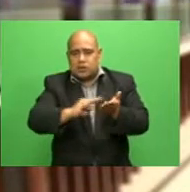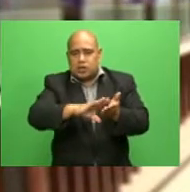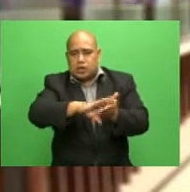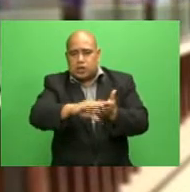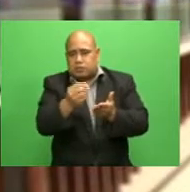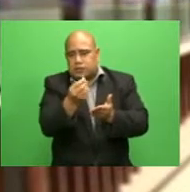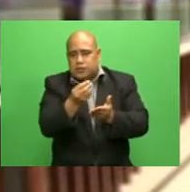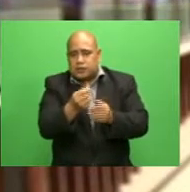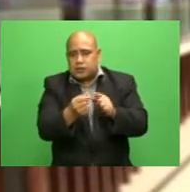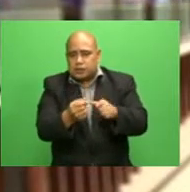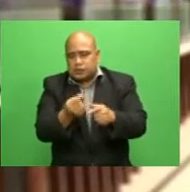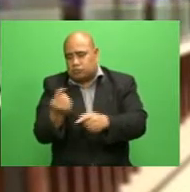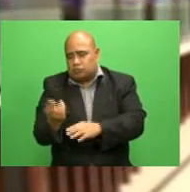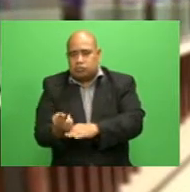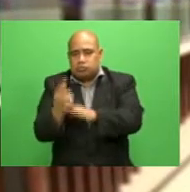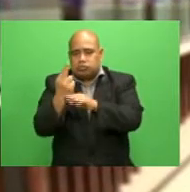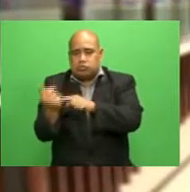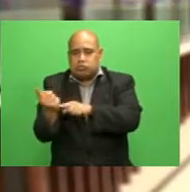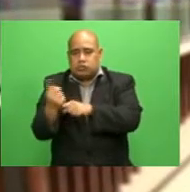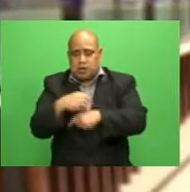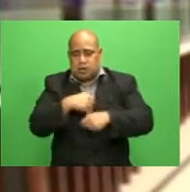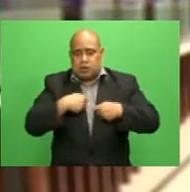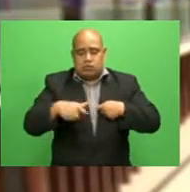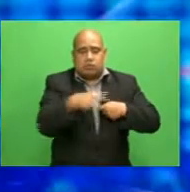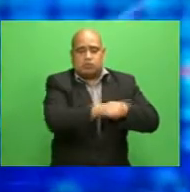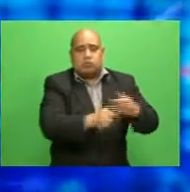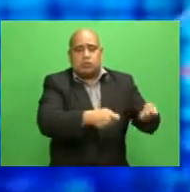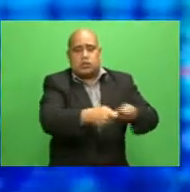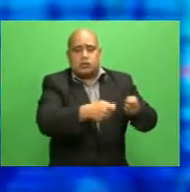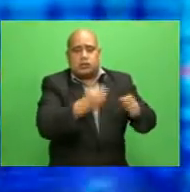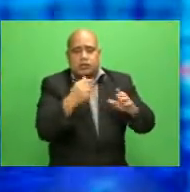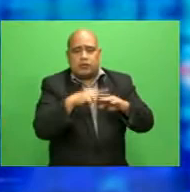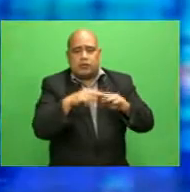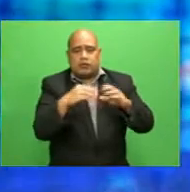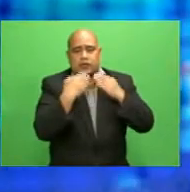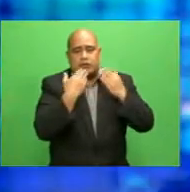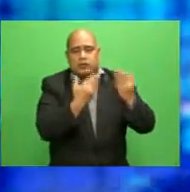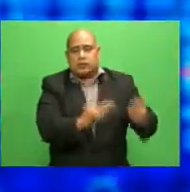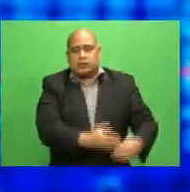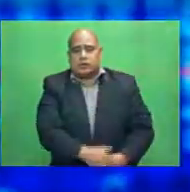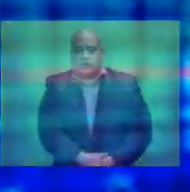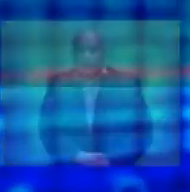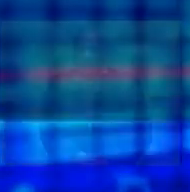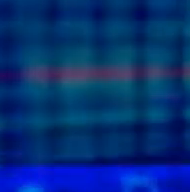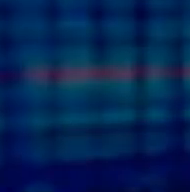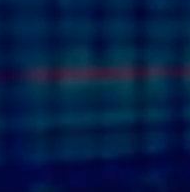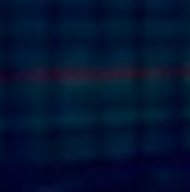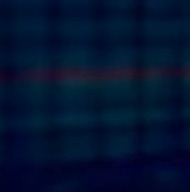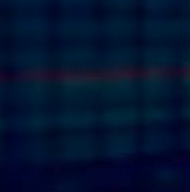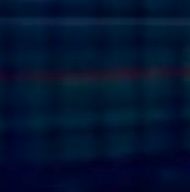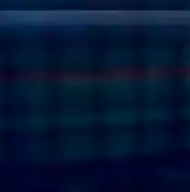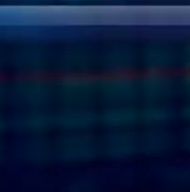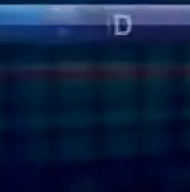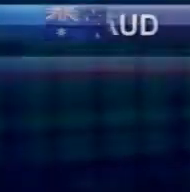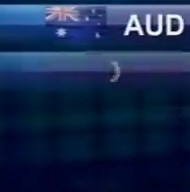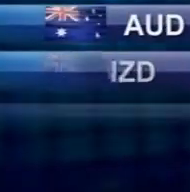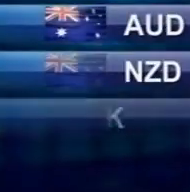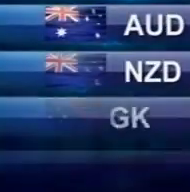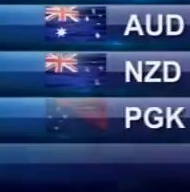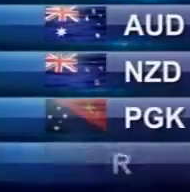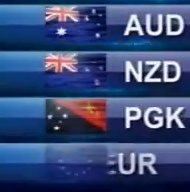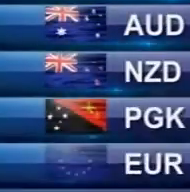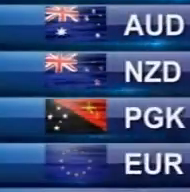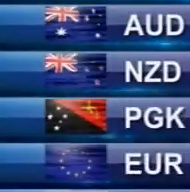stock market and from HFC Bank, Vinaka. Turning to today's exchange rates as set this morning, with the